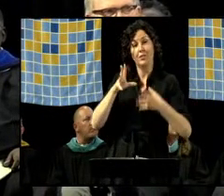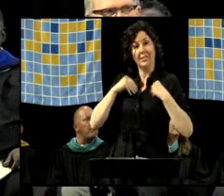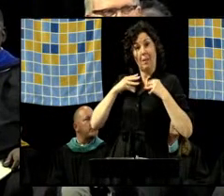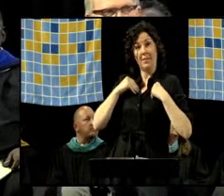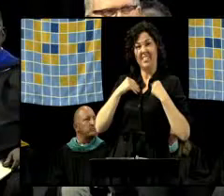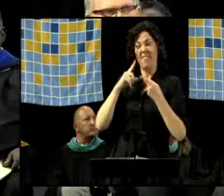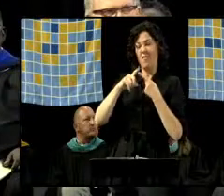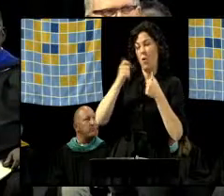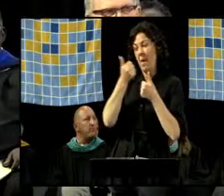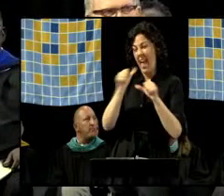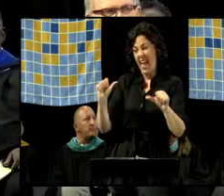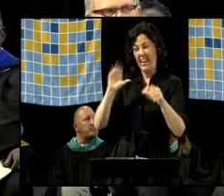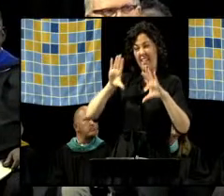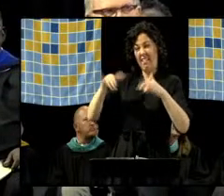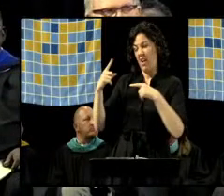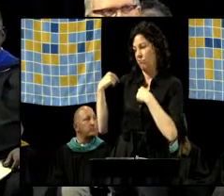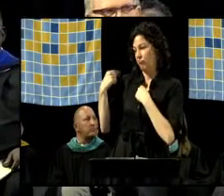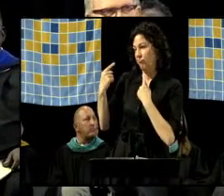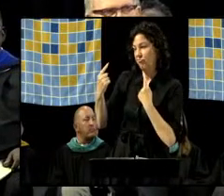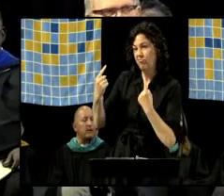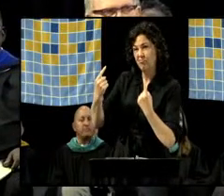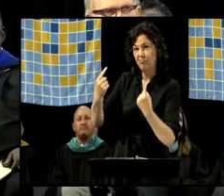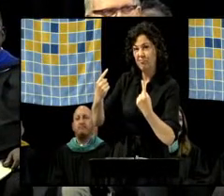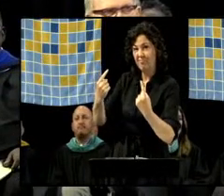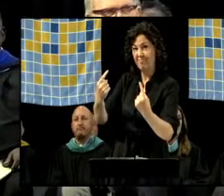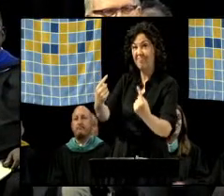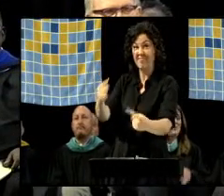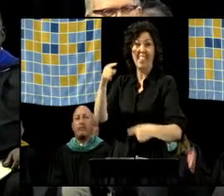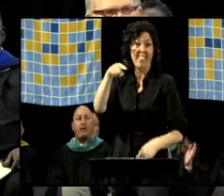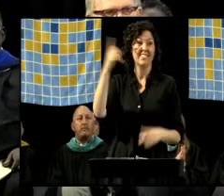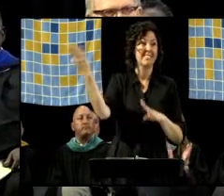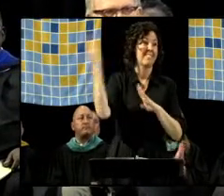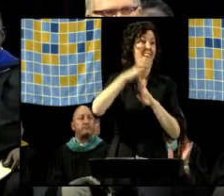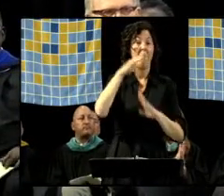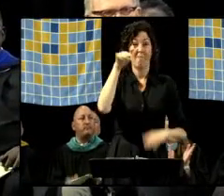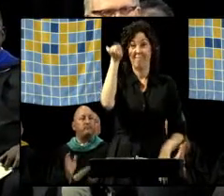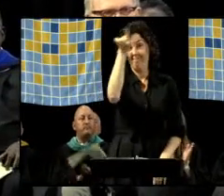any graduating class in South Florence history.